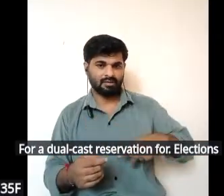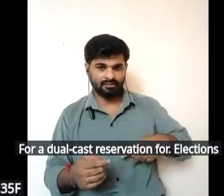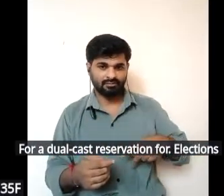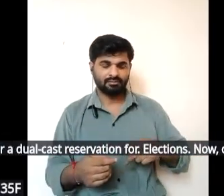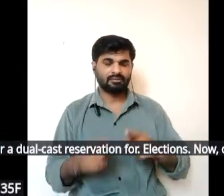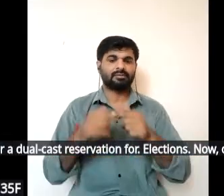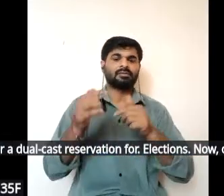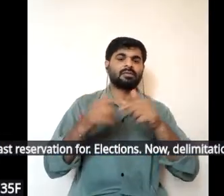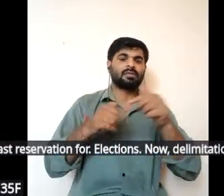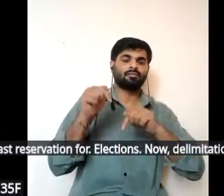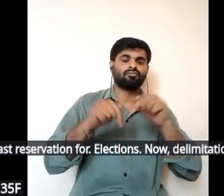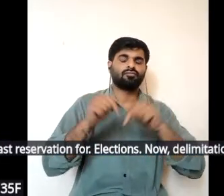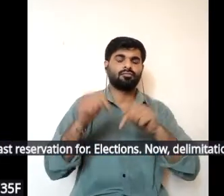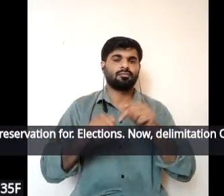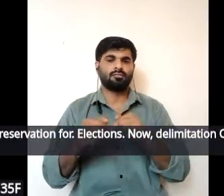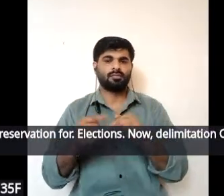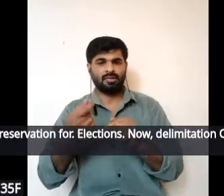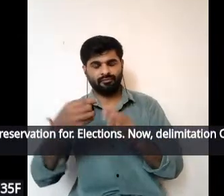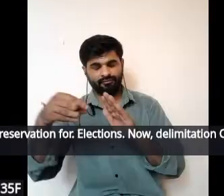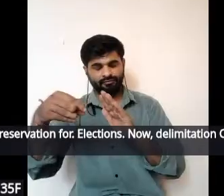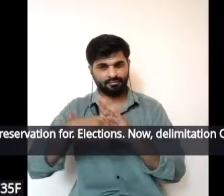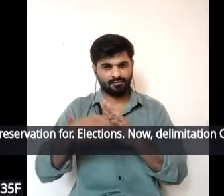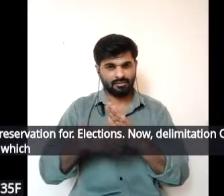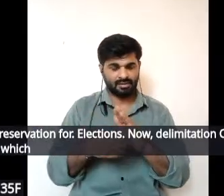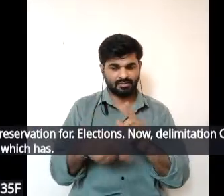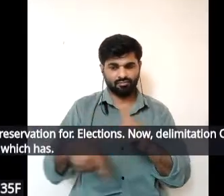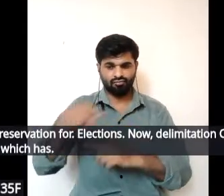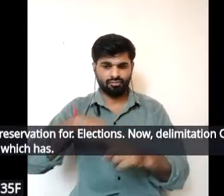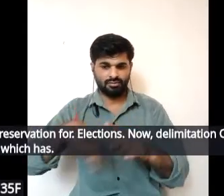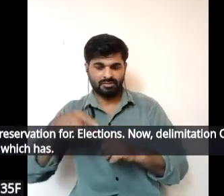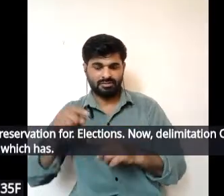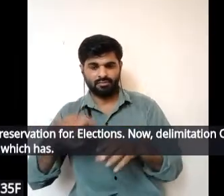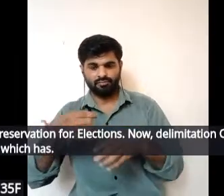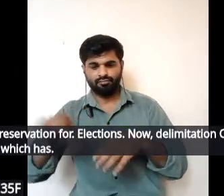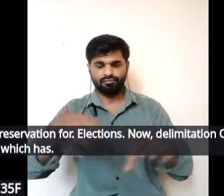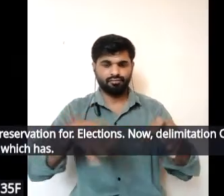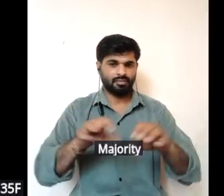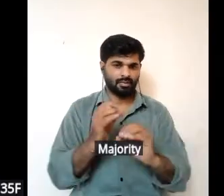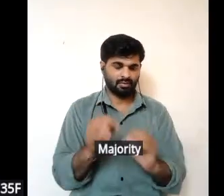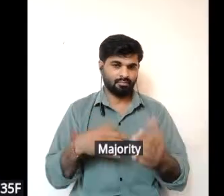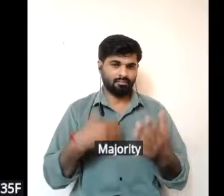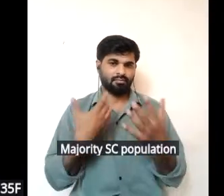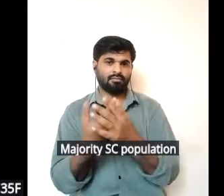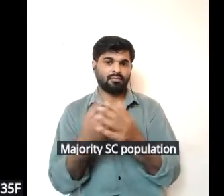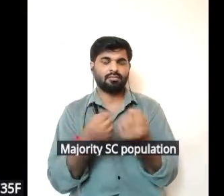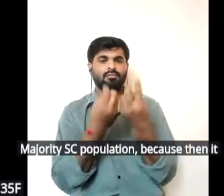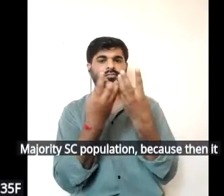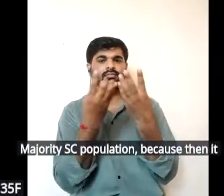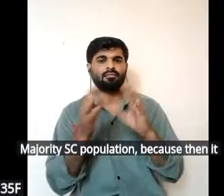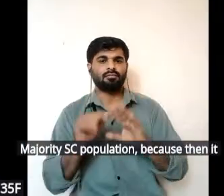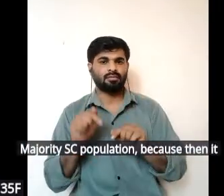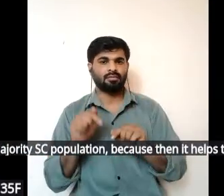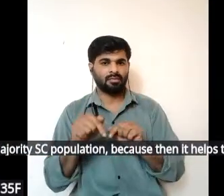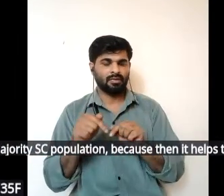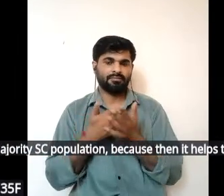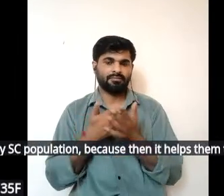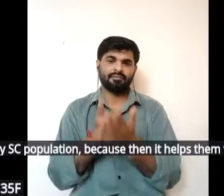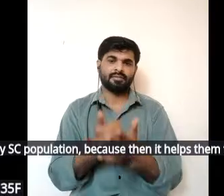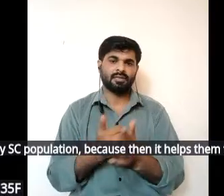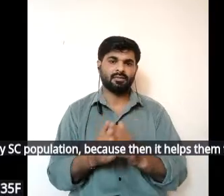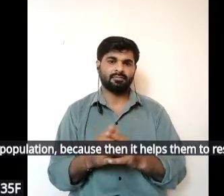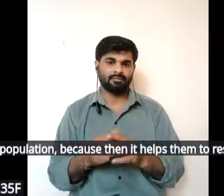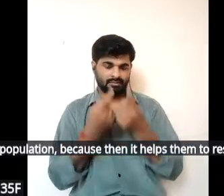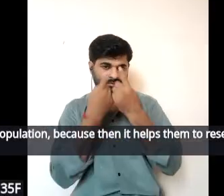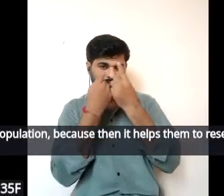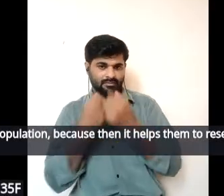Delimitation Commission never divides a area which has majority SC population, because then it helps them to reserve that seat in